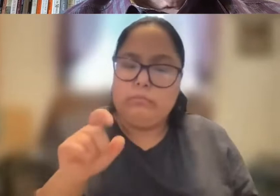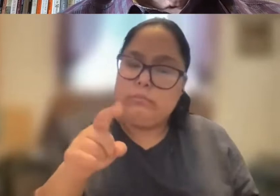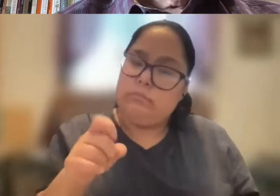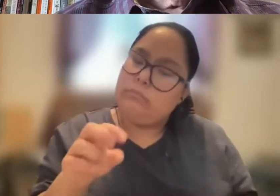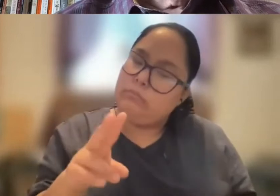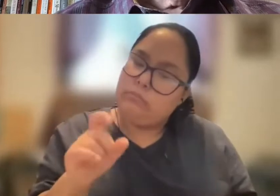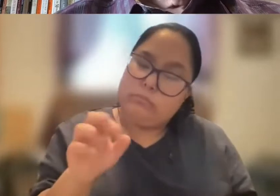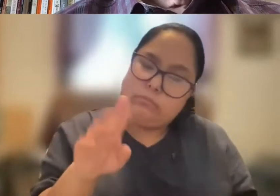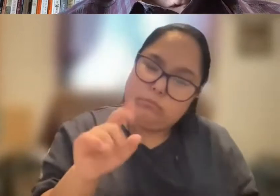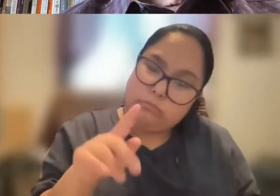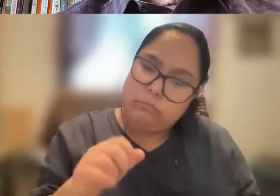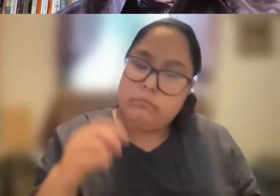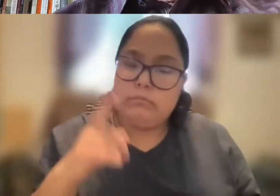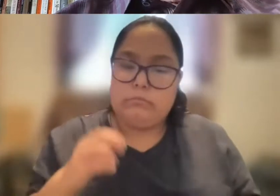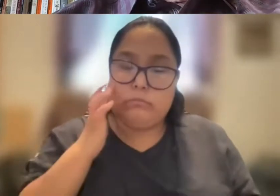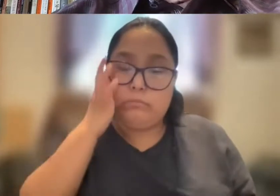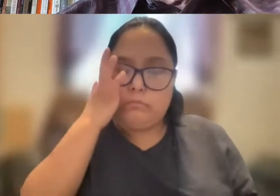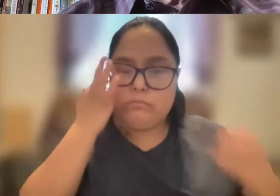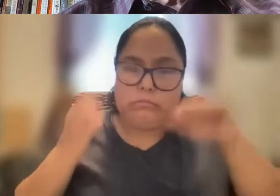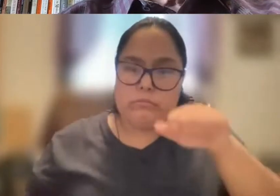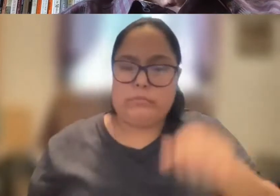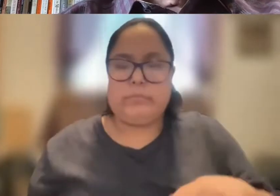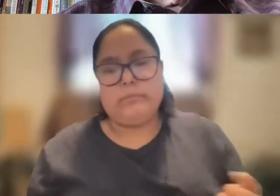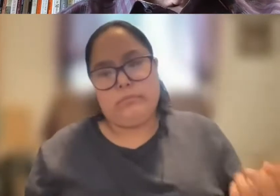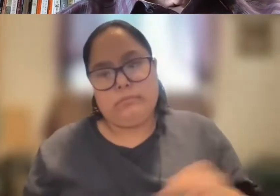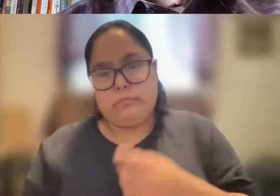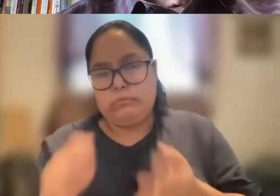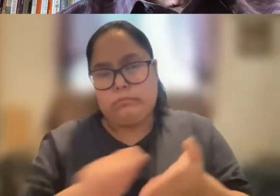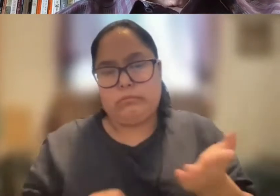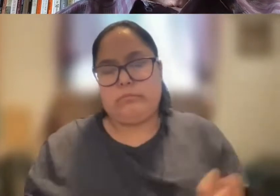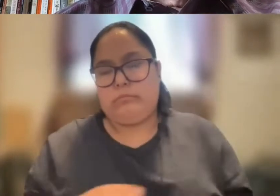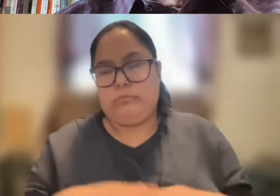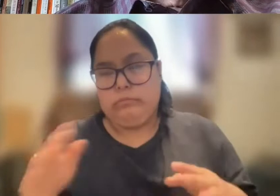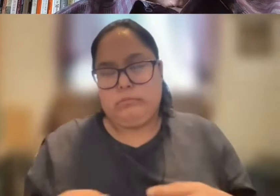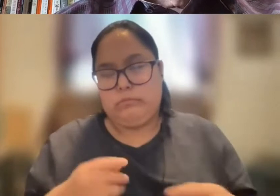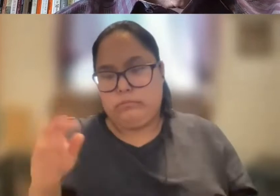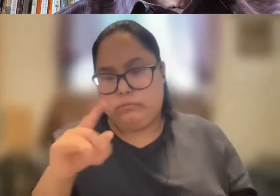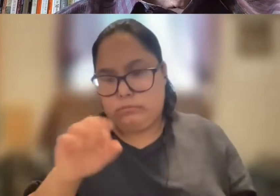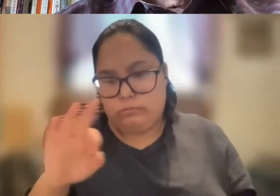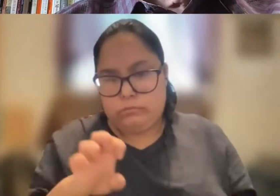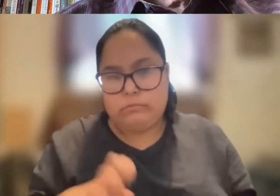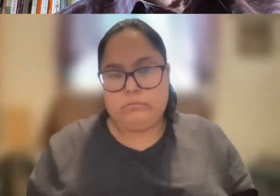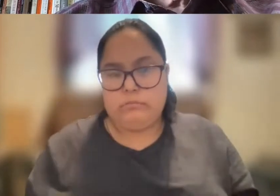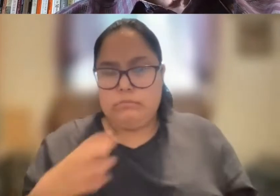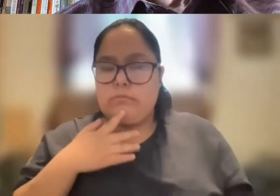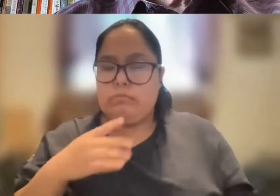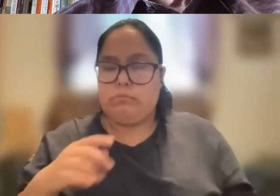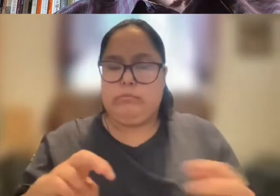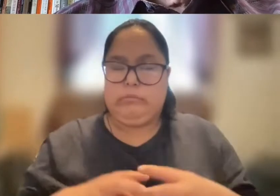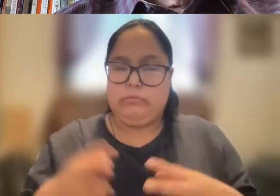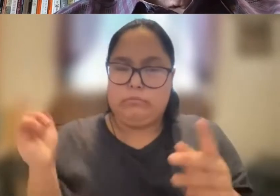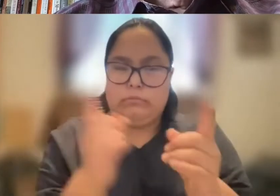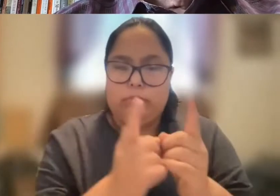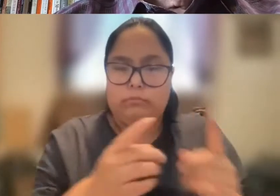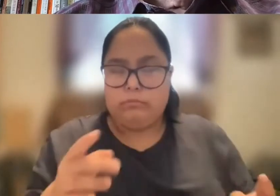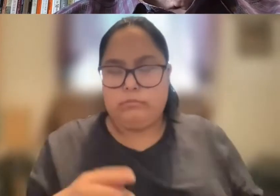benefits. And they said, sure, but we won't sign anything in my office. I don't want this on military property. We'll meet at Tim Hortons and we'll sign the